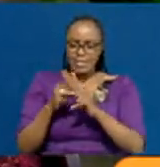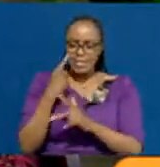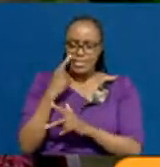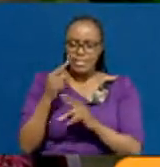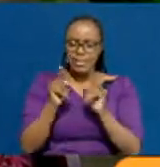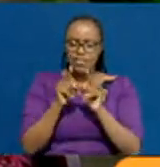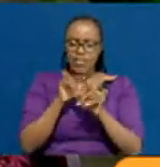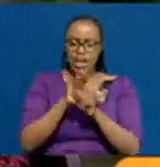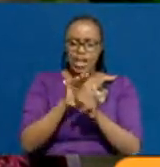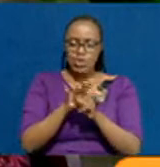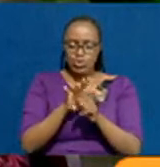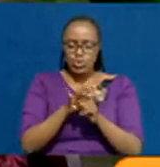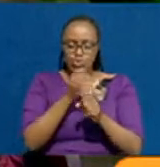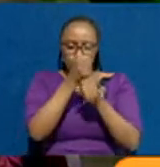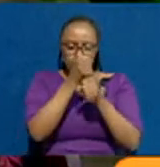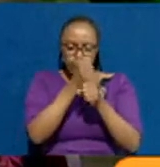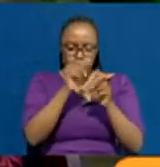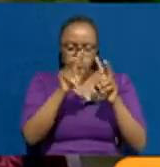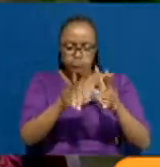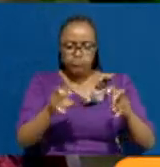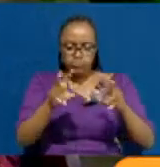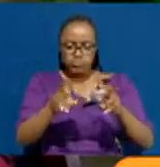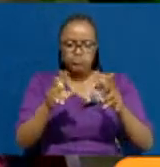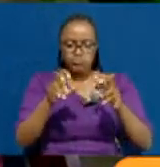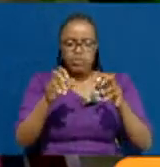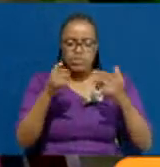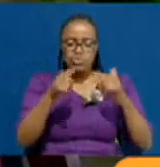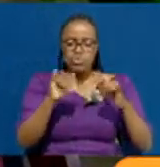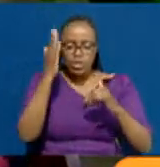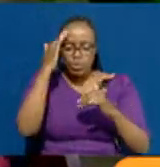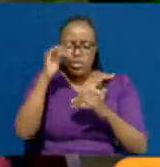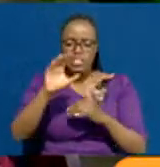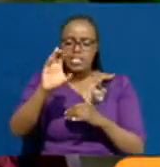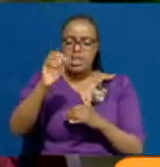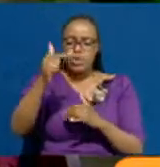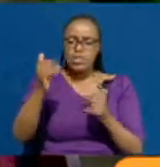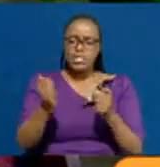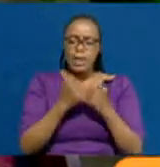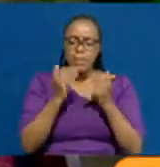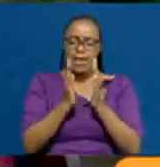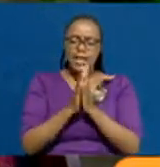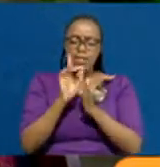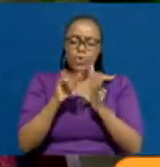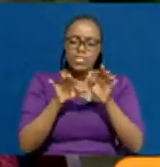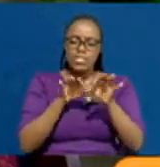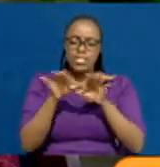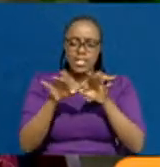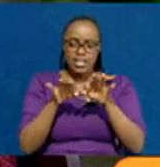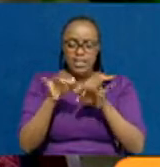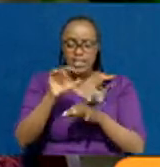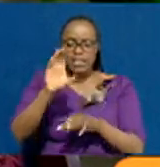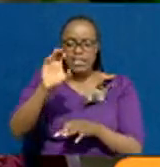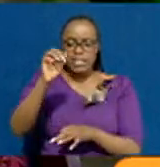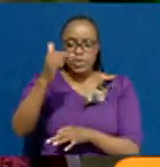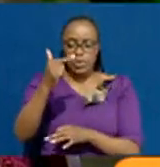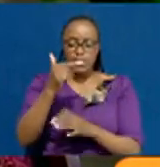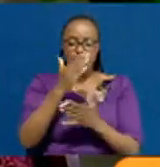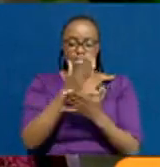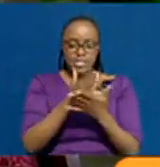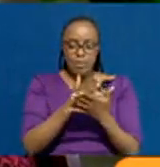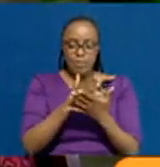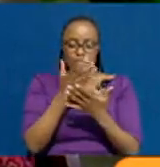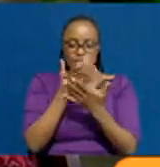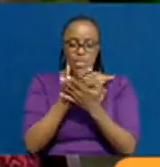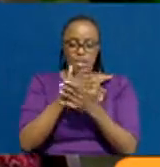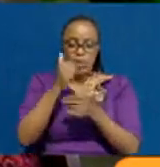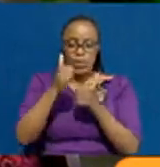lot of concerted effort to investigate and find out where are these clots occurring, what is explaining these clots, and some of the evidence